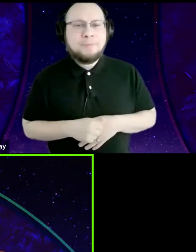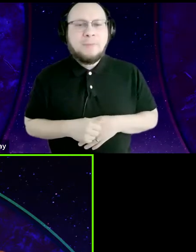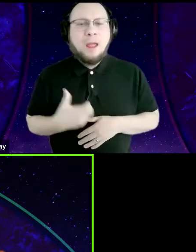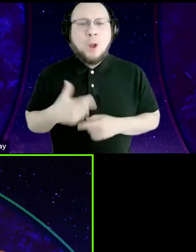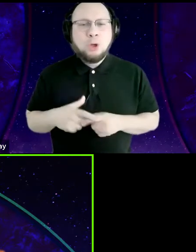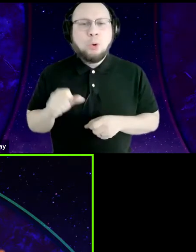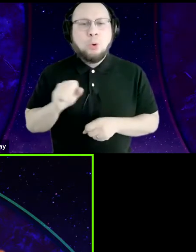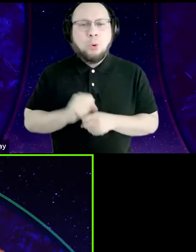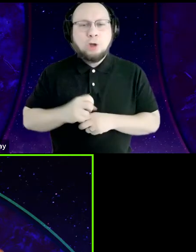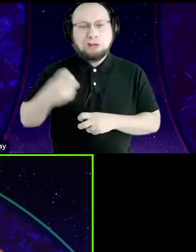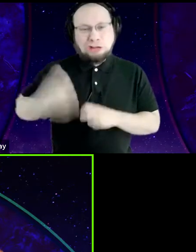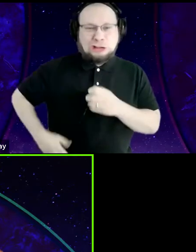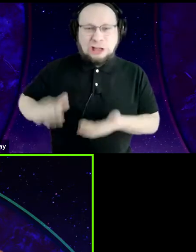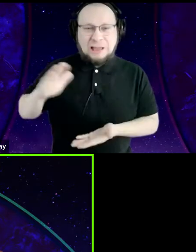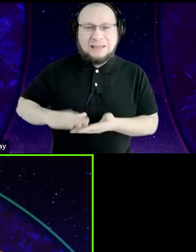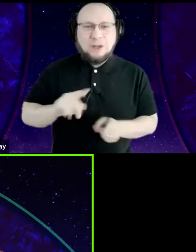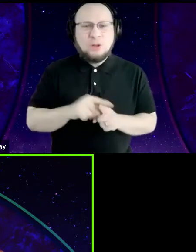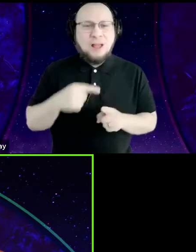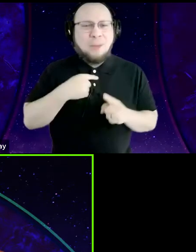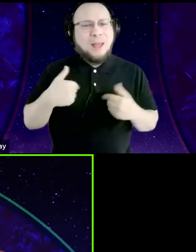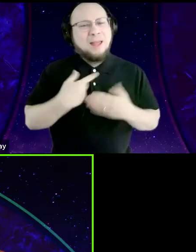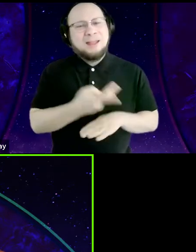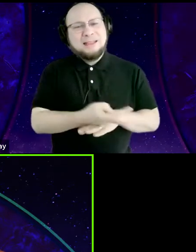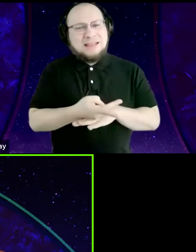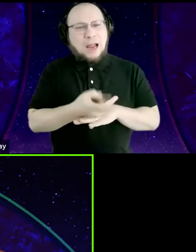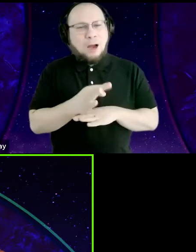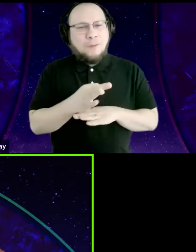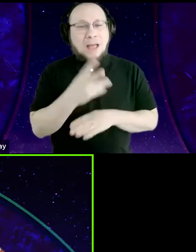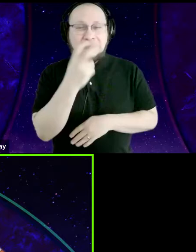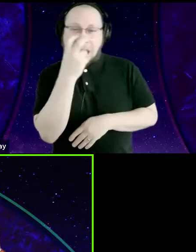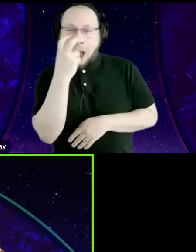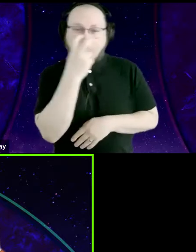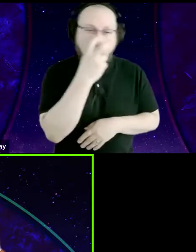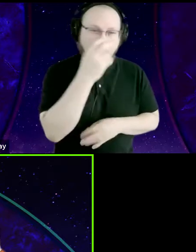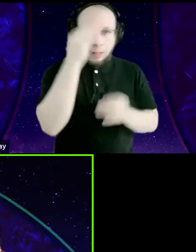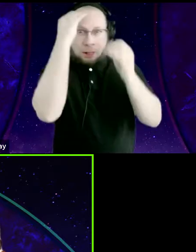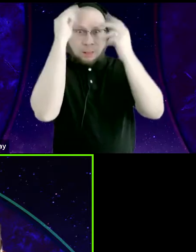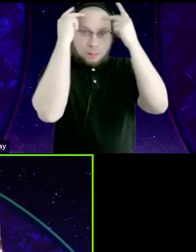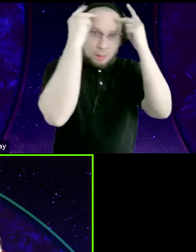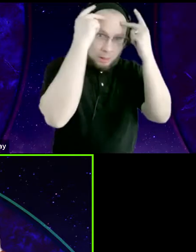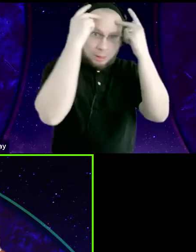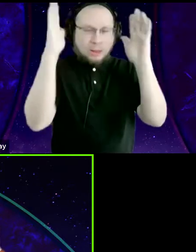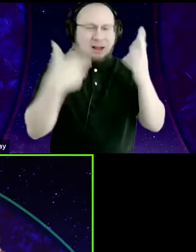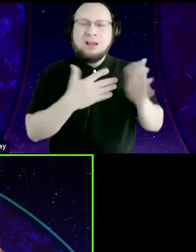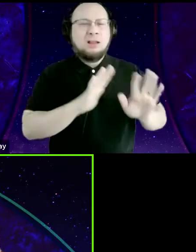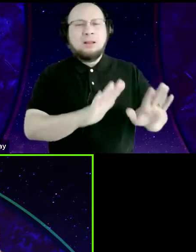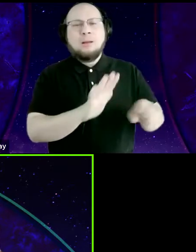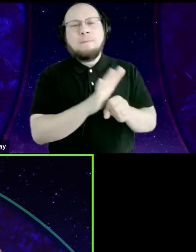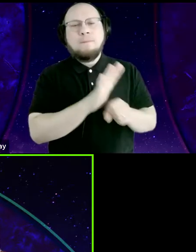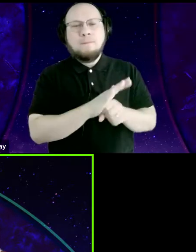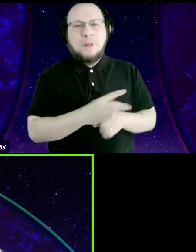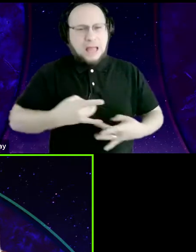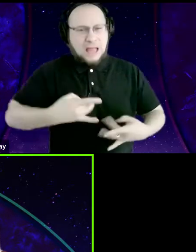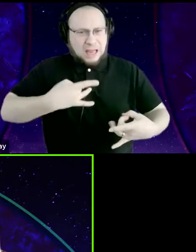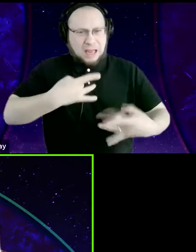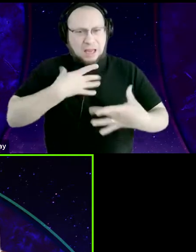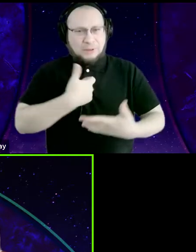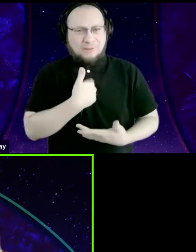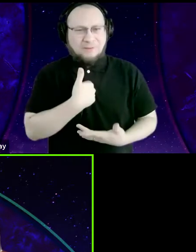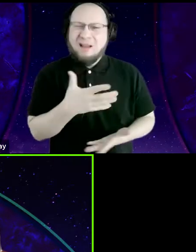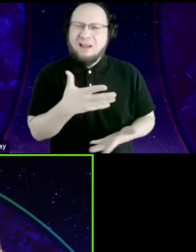of, I'm tired of the energy that doubt takes up in my brain. I'm tired of the energy that self-hatred takes up in my